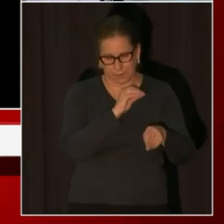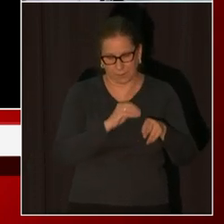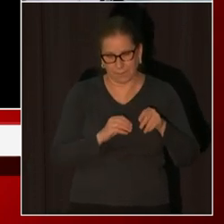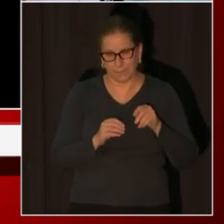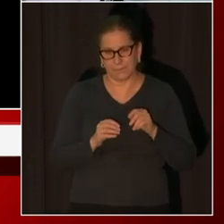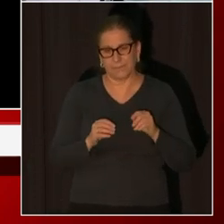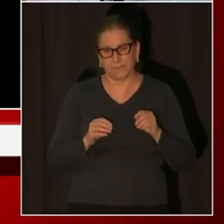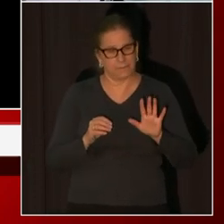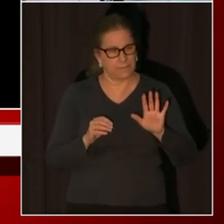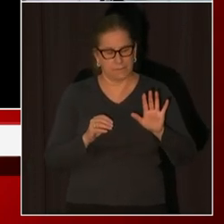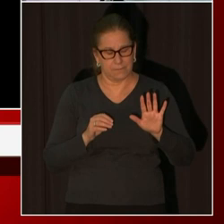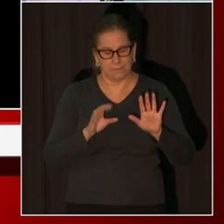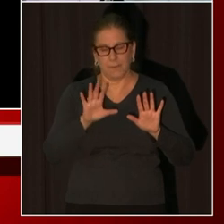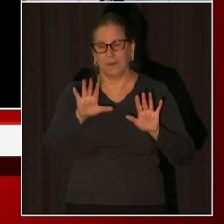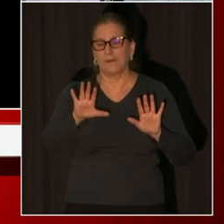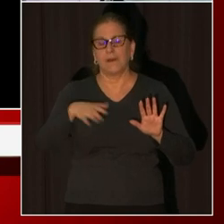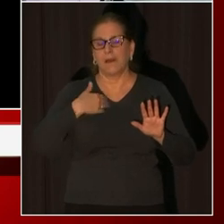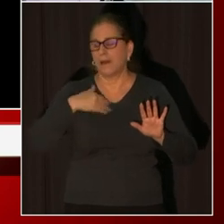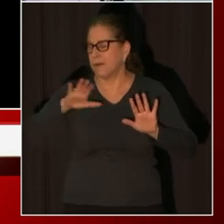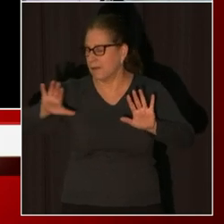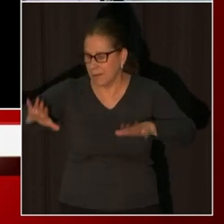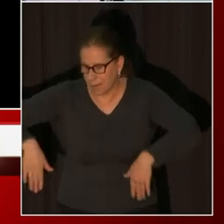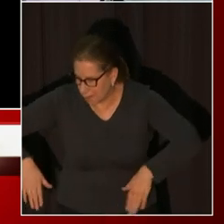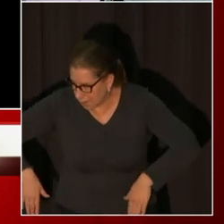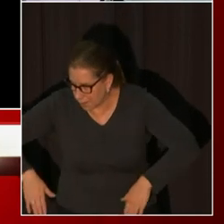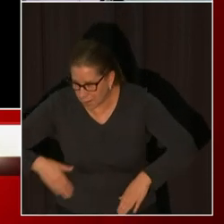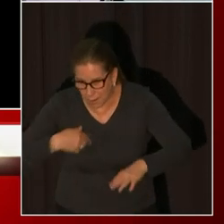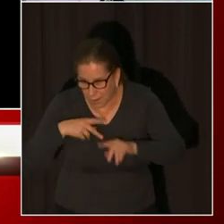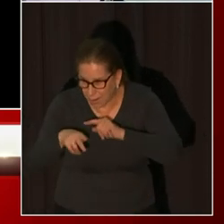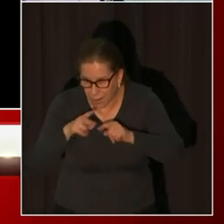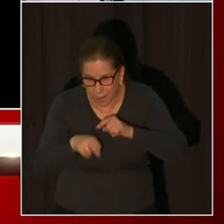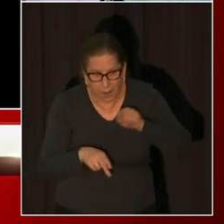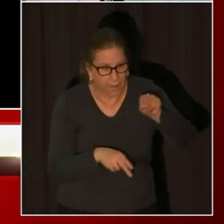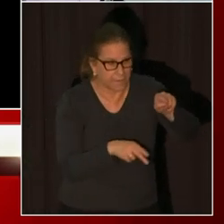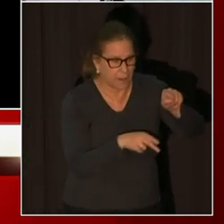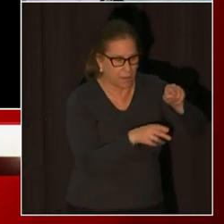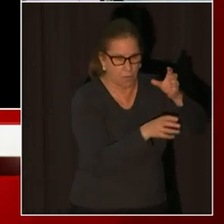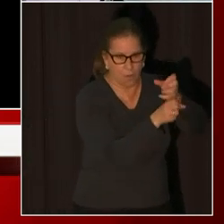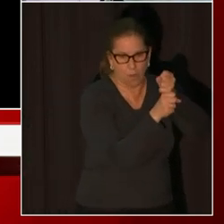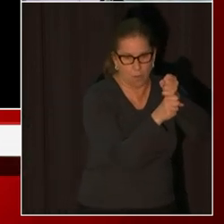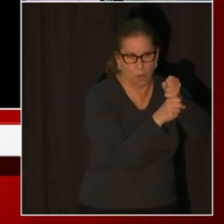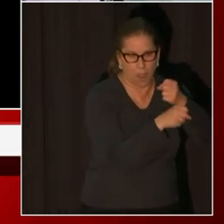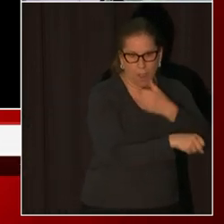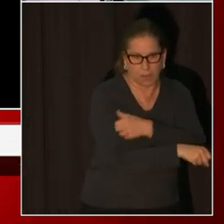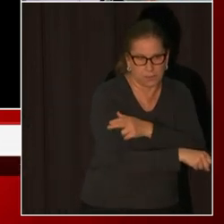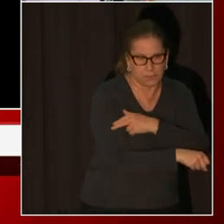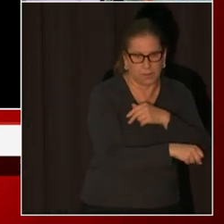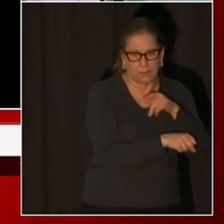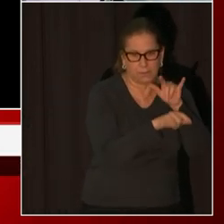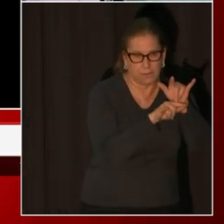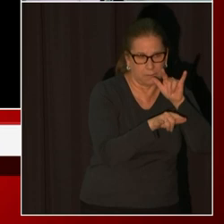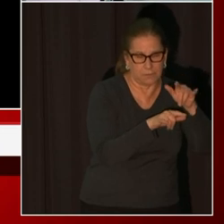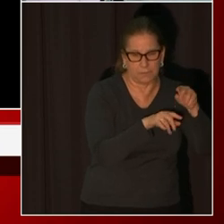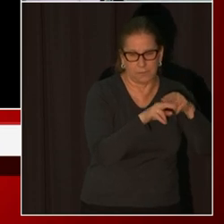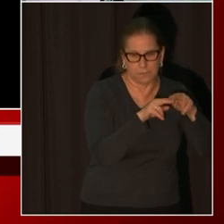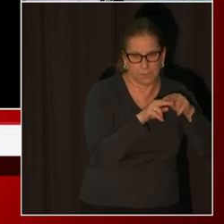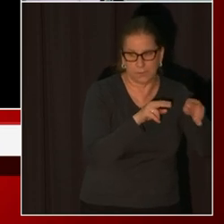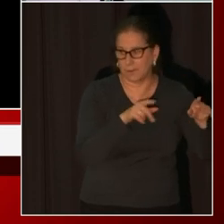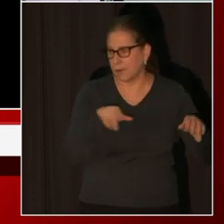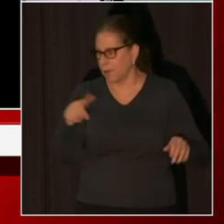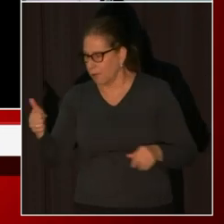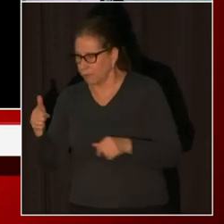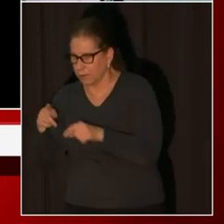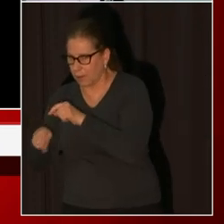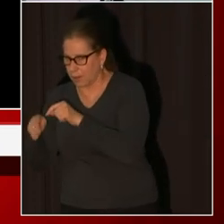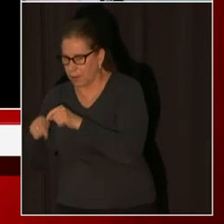So that says hypothetically. So that just gives you some context for what it means to make these kinds of reductions. So how did we get